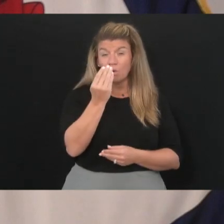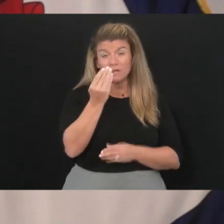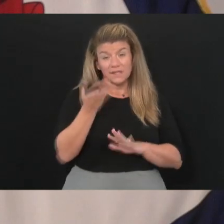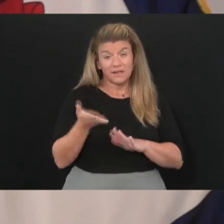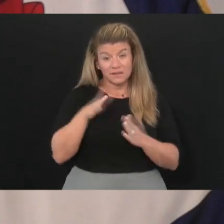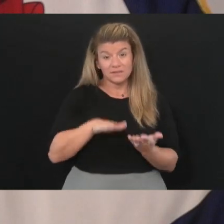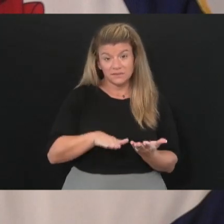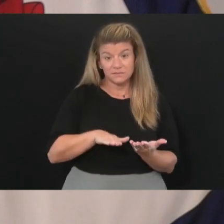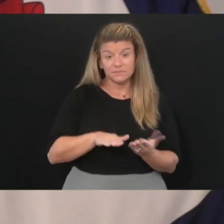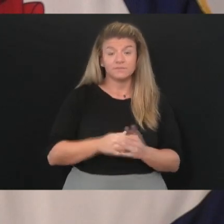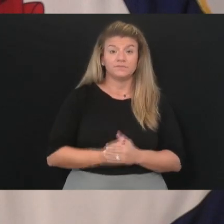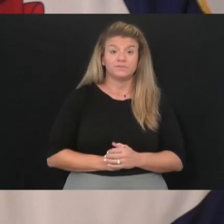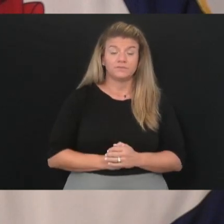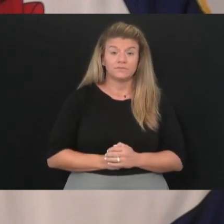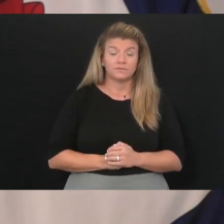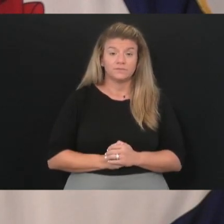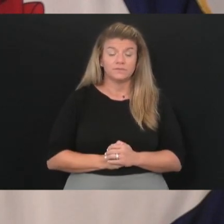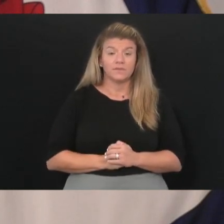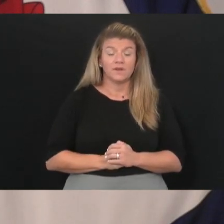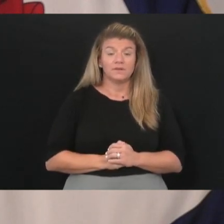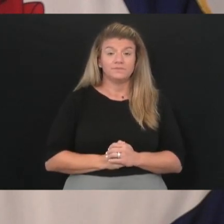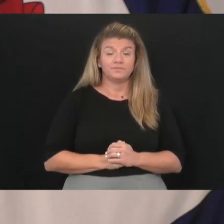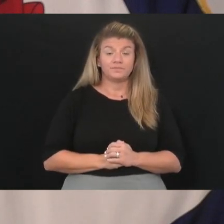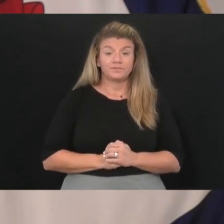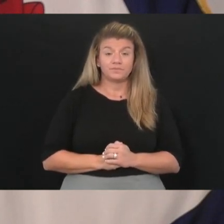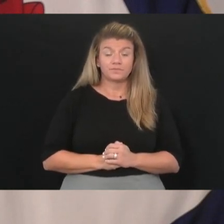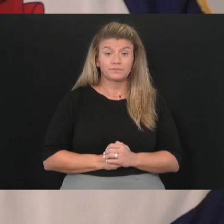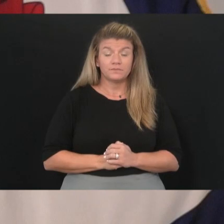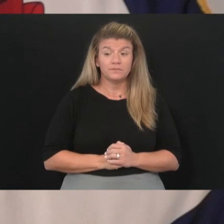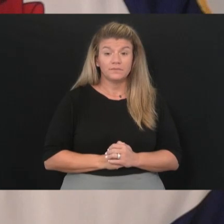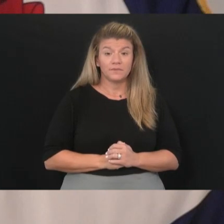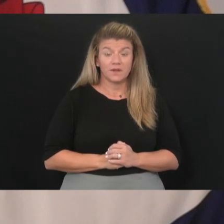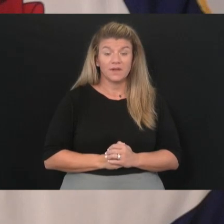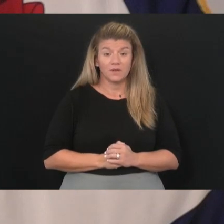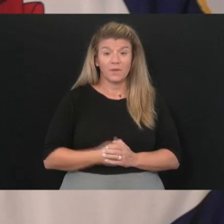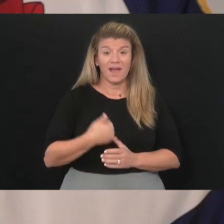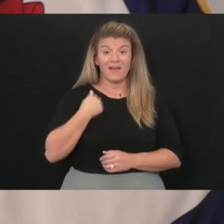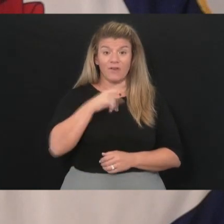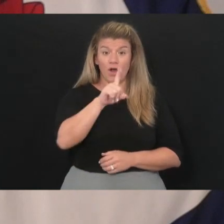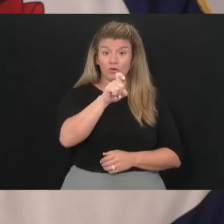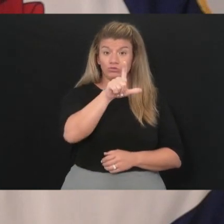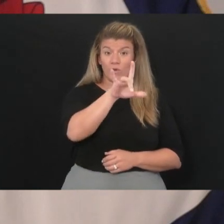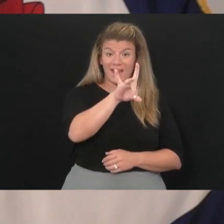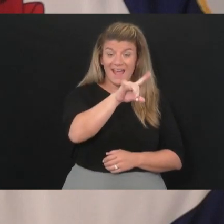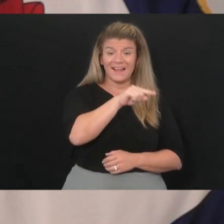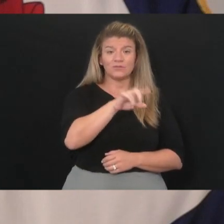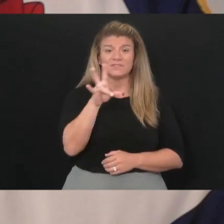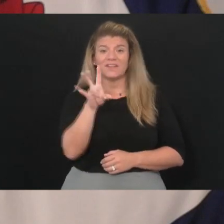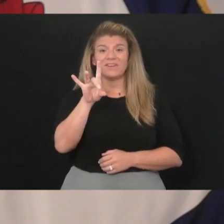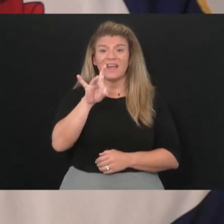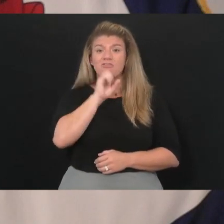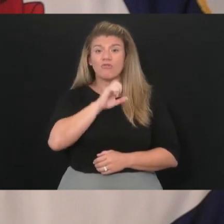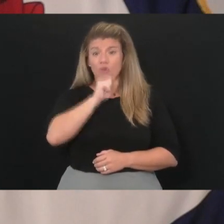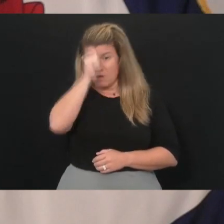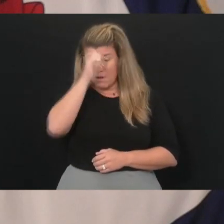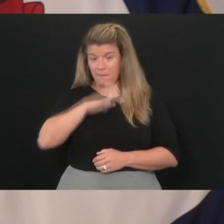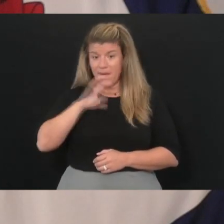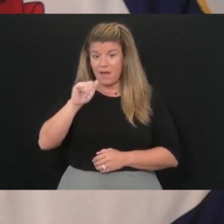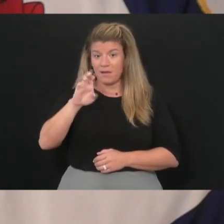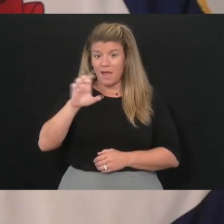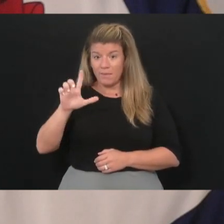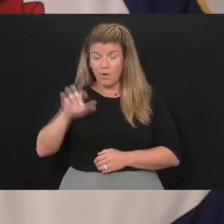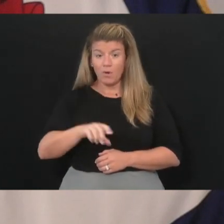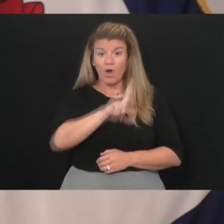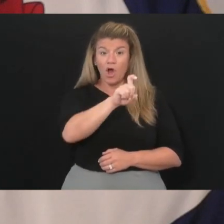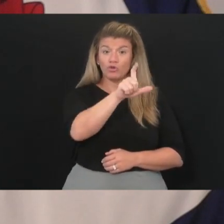deaths. The 128th death was a 70-year-old male from Cabell County. The